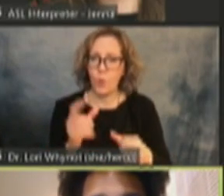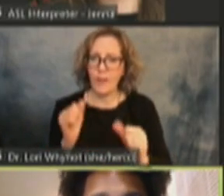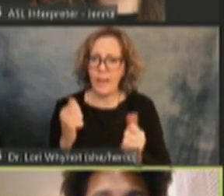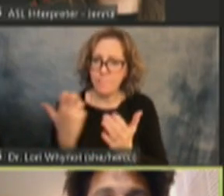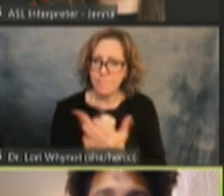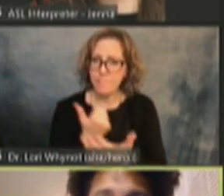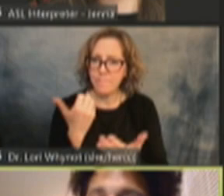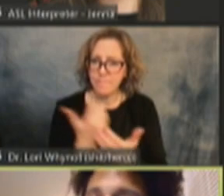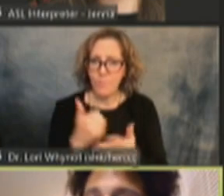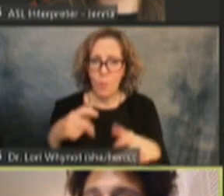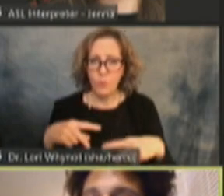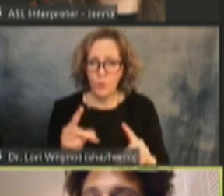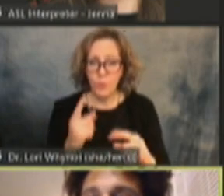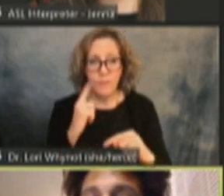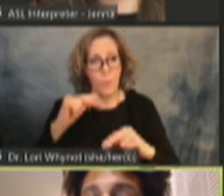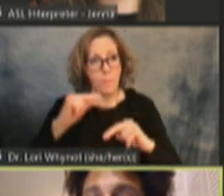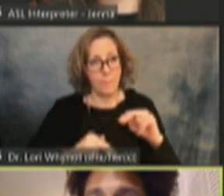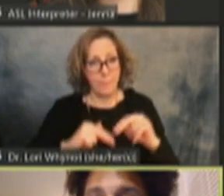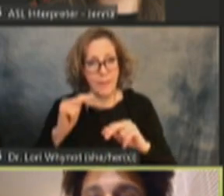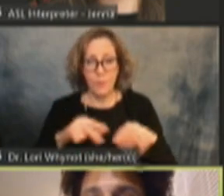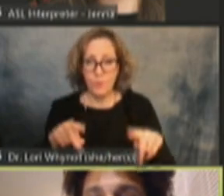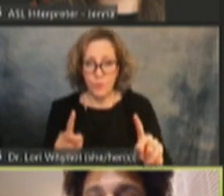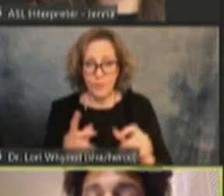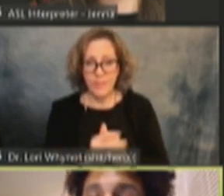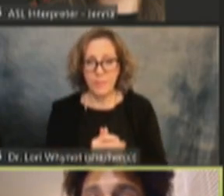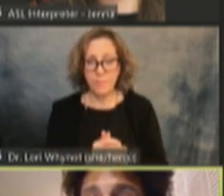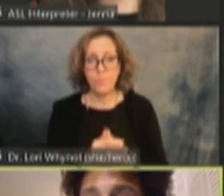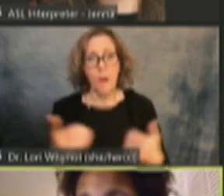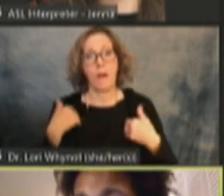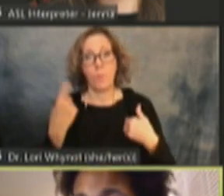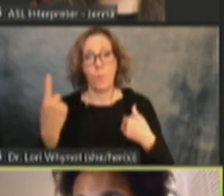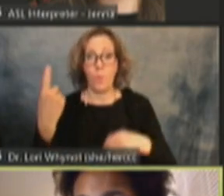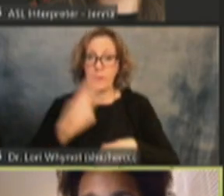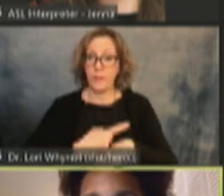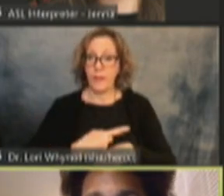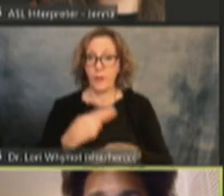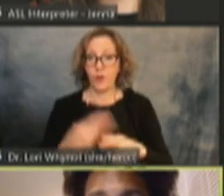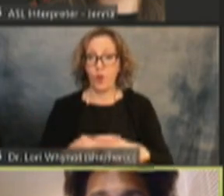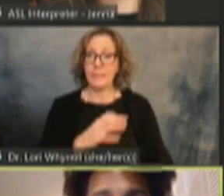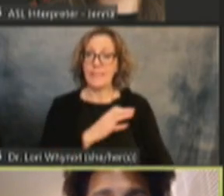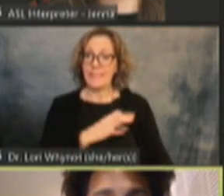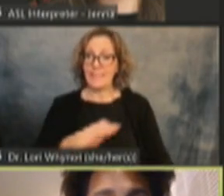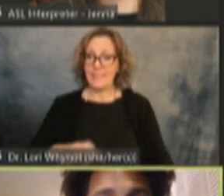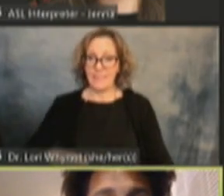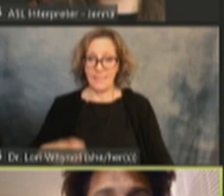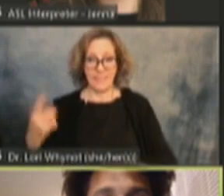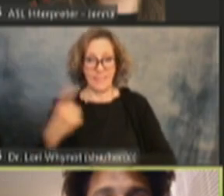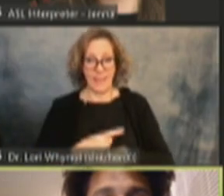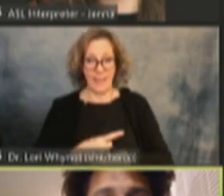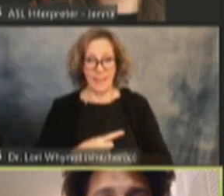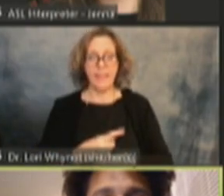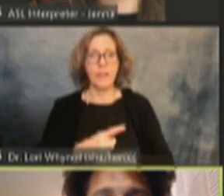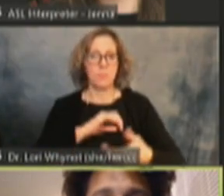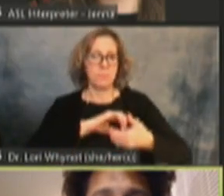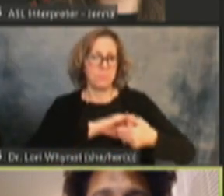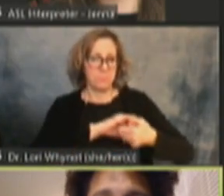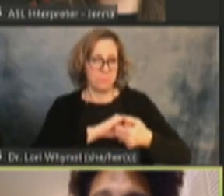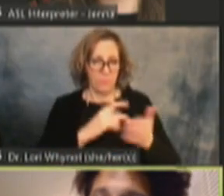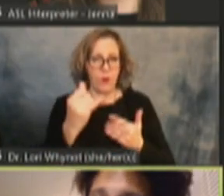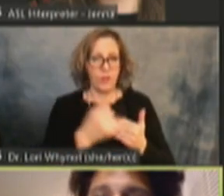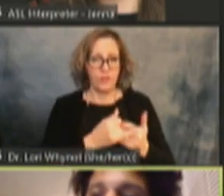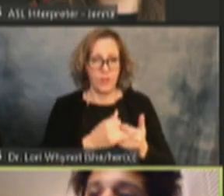So Citizenship Day is an initiative that we have in partnership with Project Citizenship. And